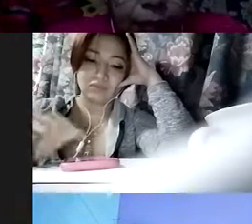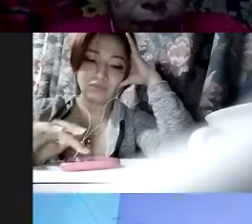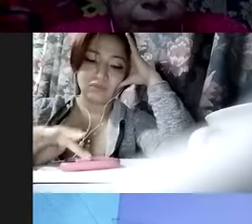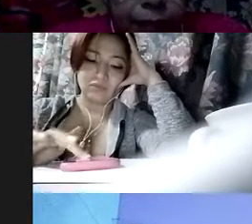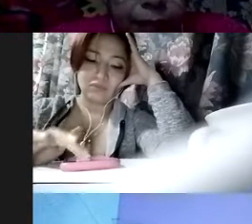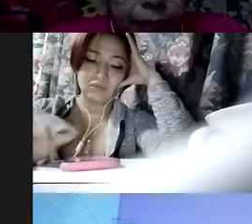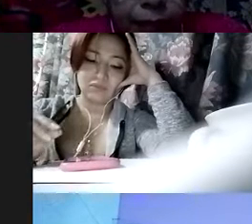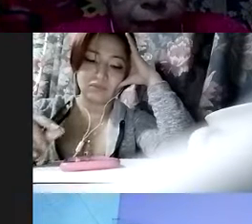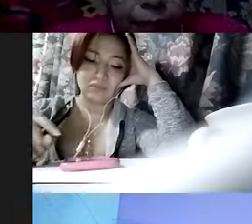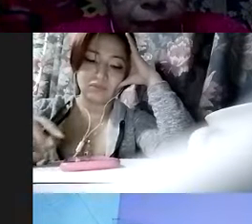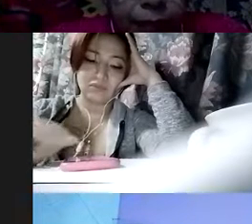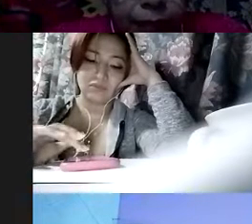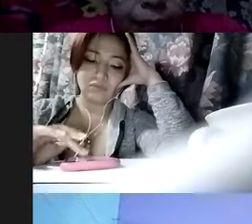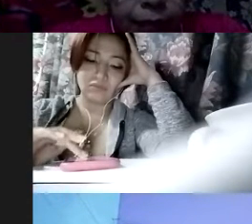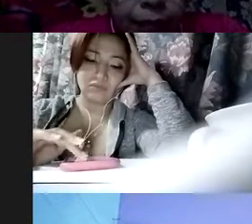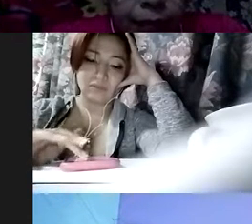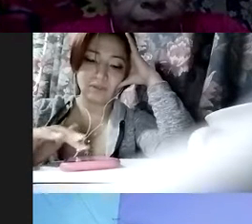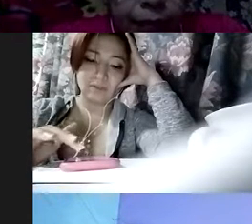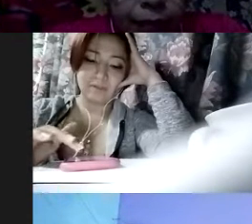Mr. Javier, tell me,